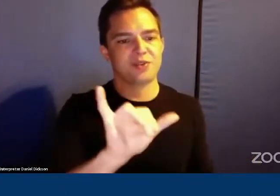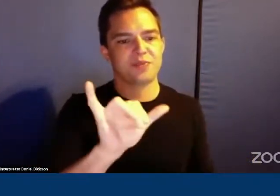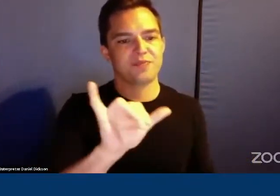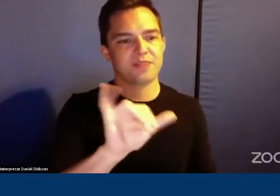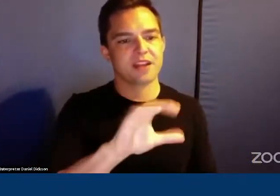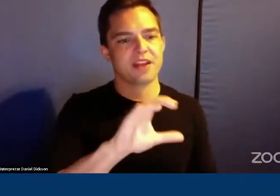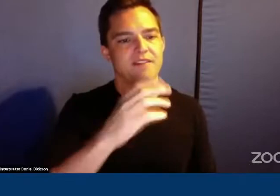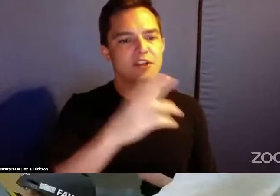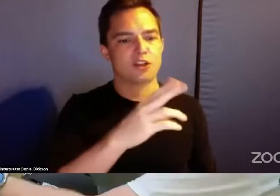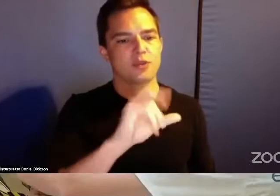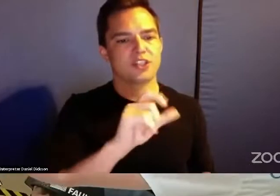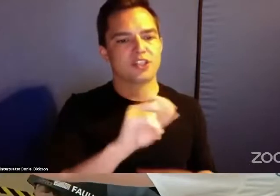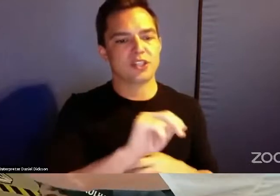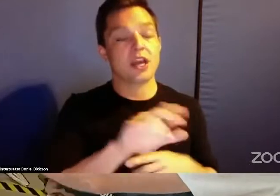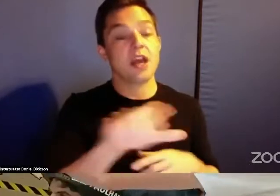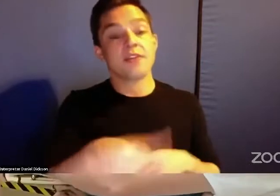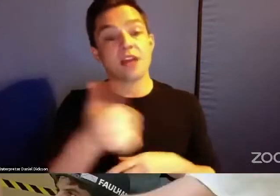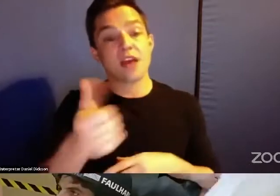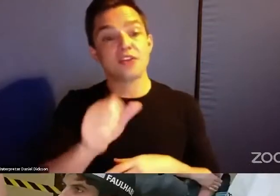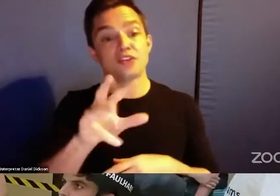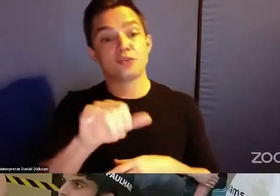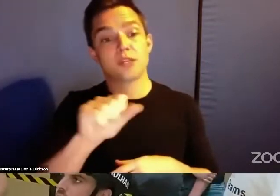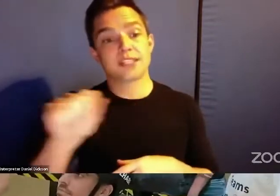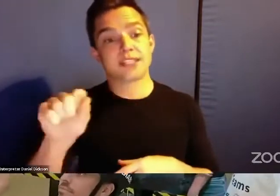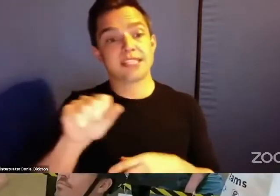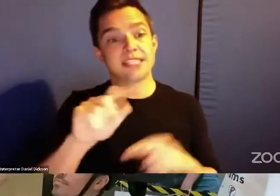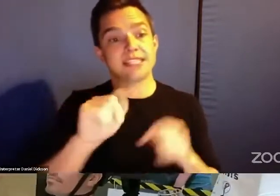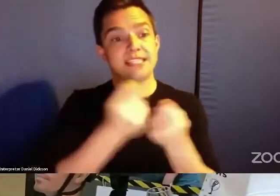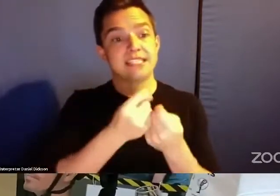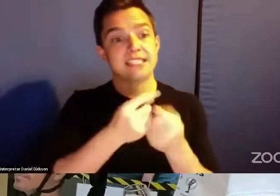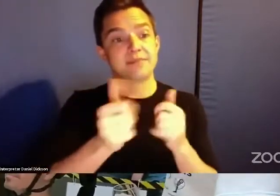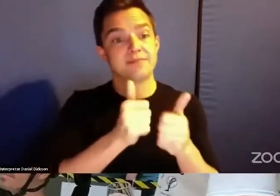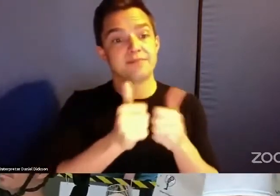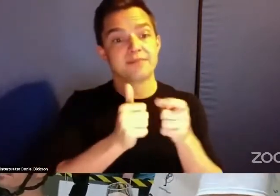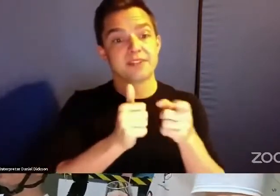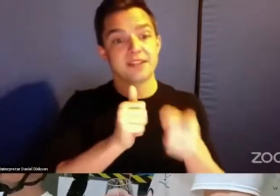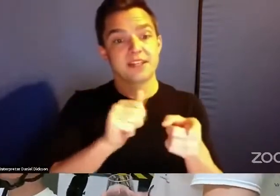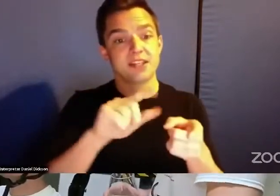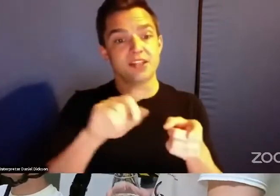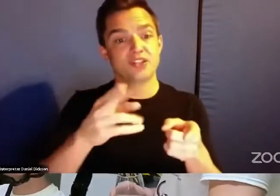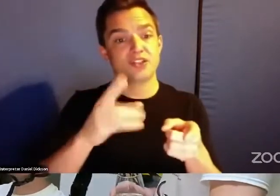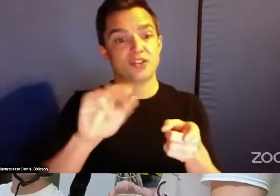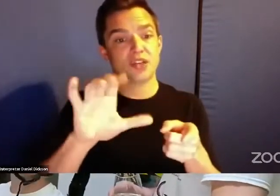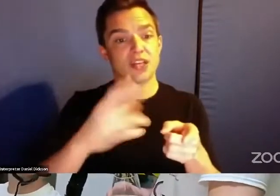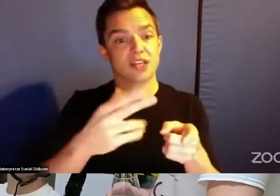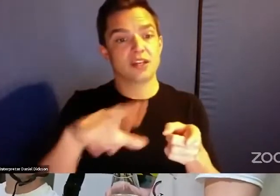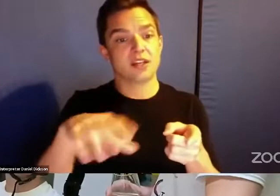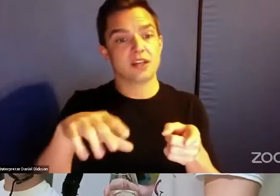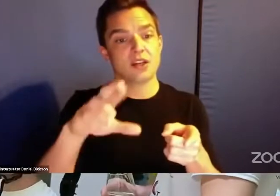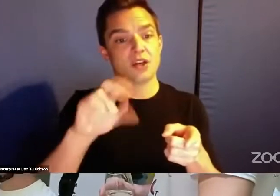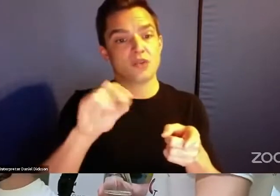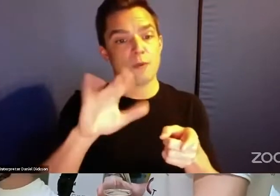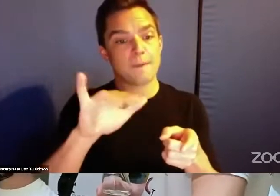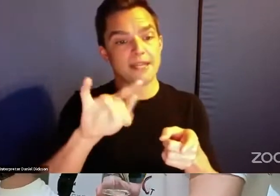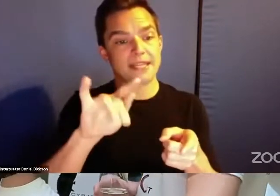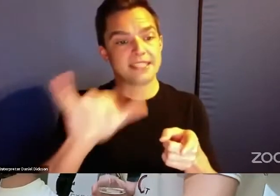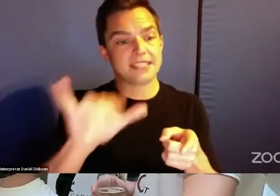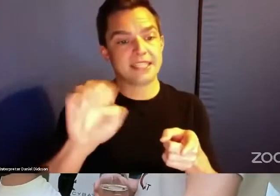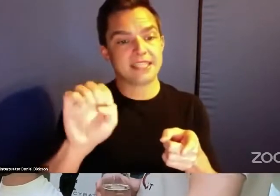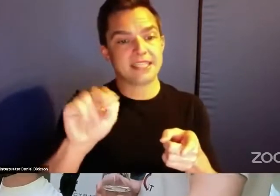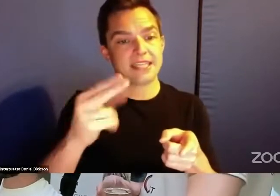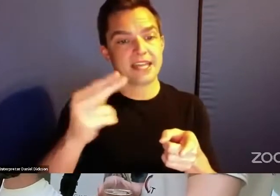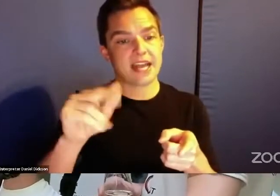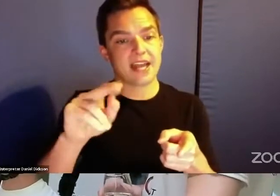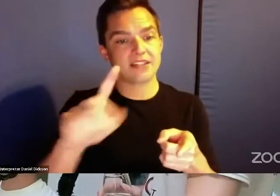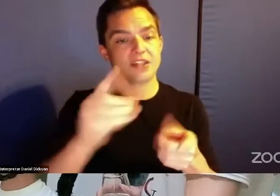in action competing here at ETH Zurich is Robility Enhanced. New pilot is the story for